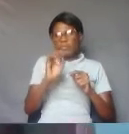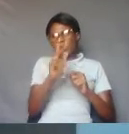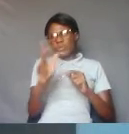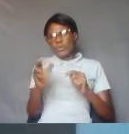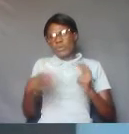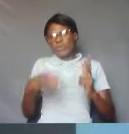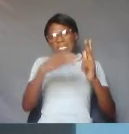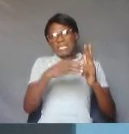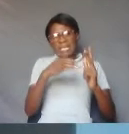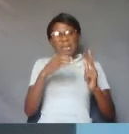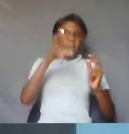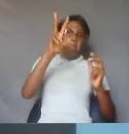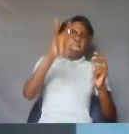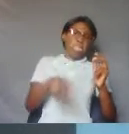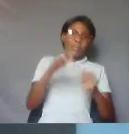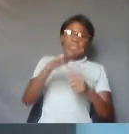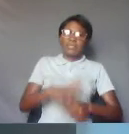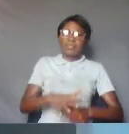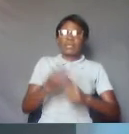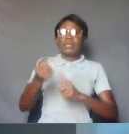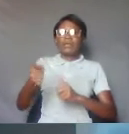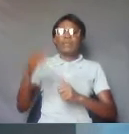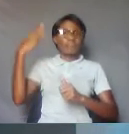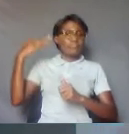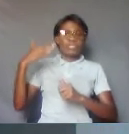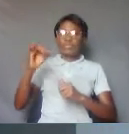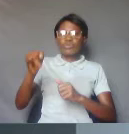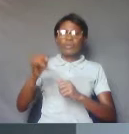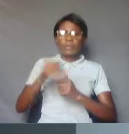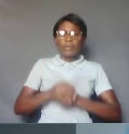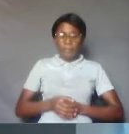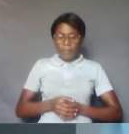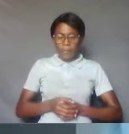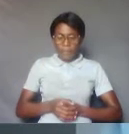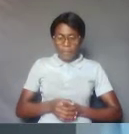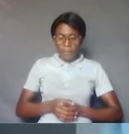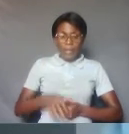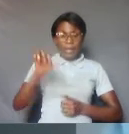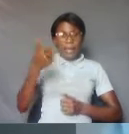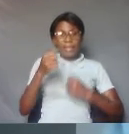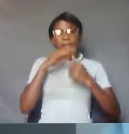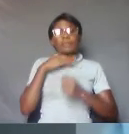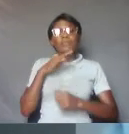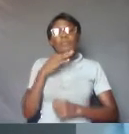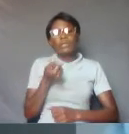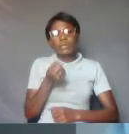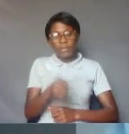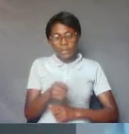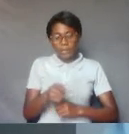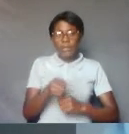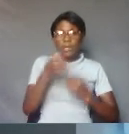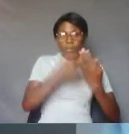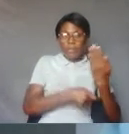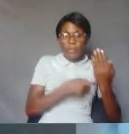very discriminatory kind of texts. There's also a sense in which the